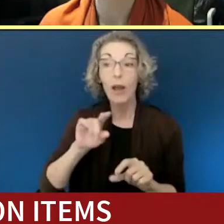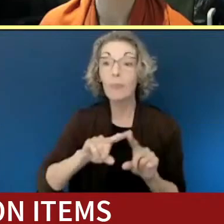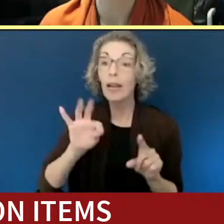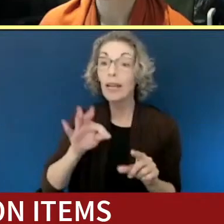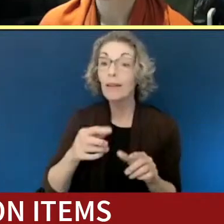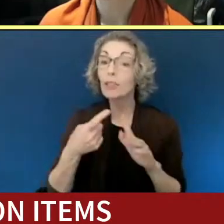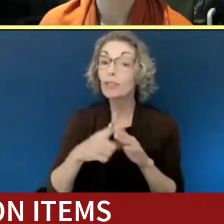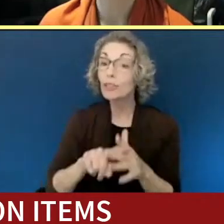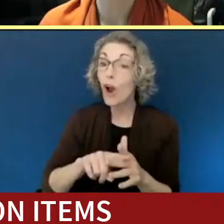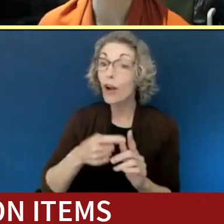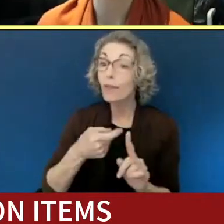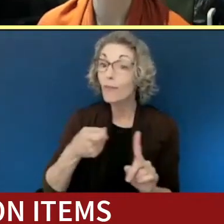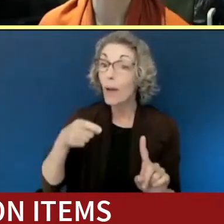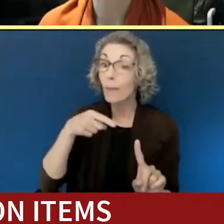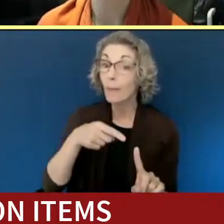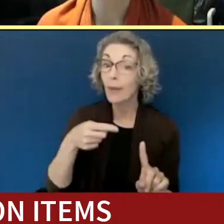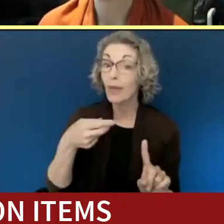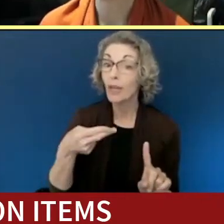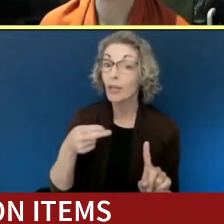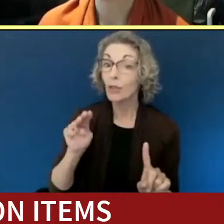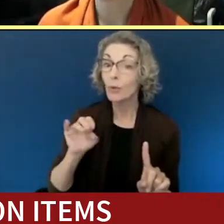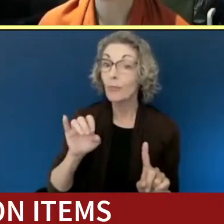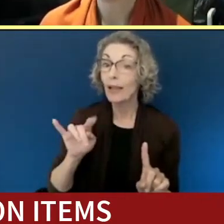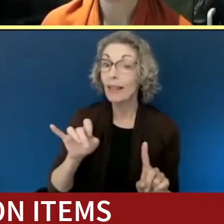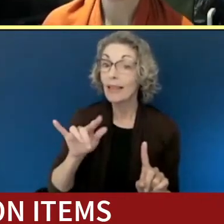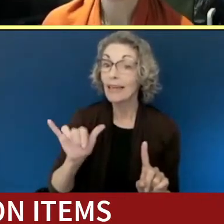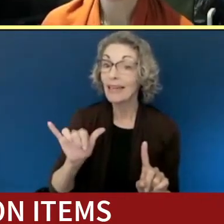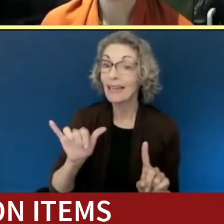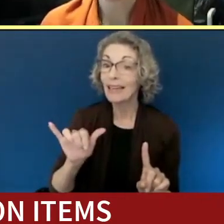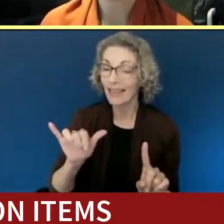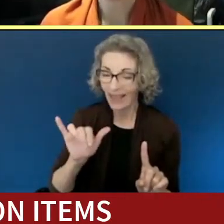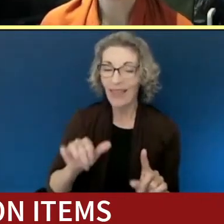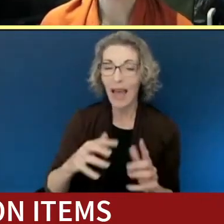humility can break down some of those barriers.